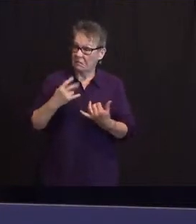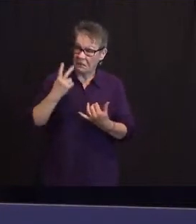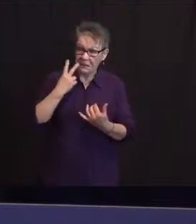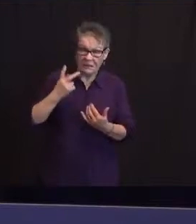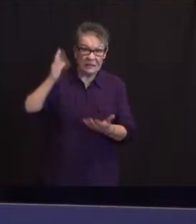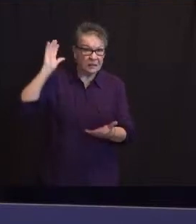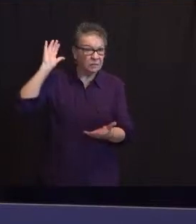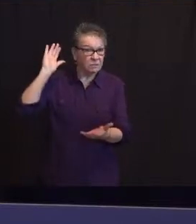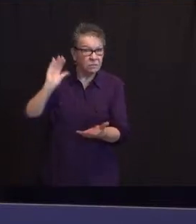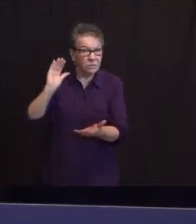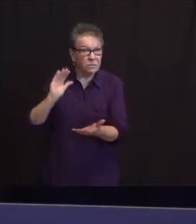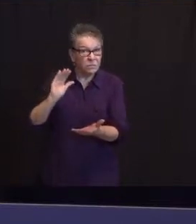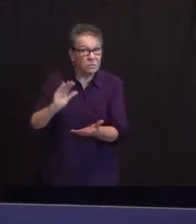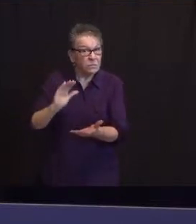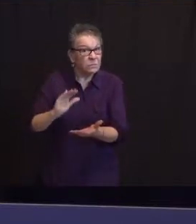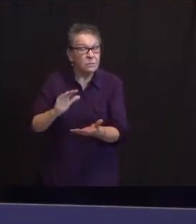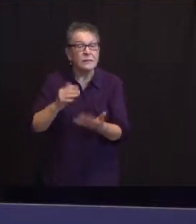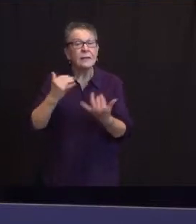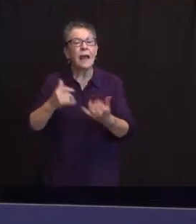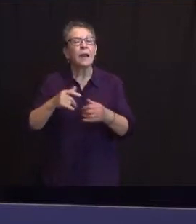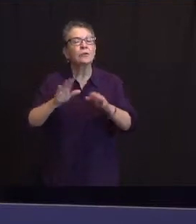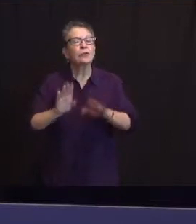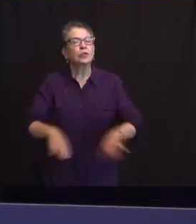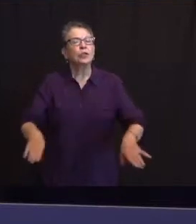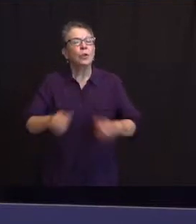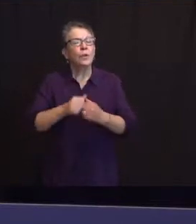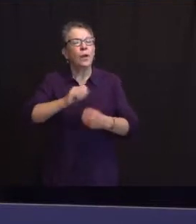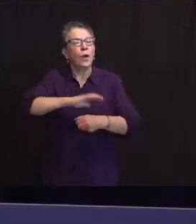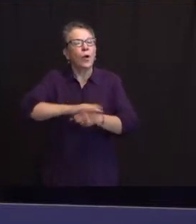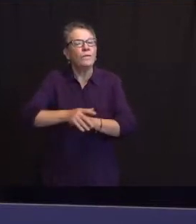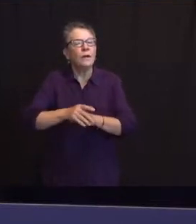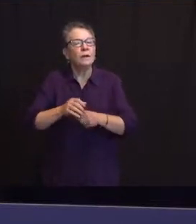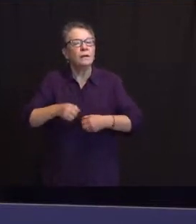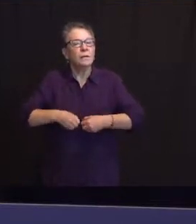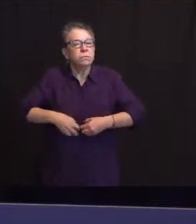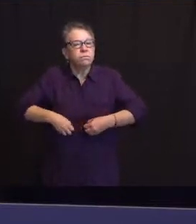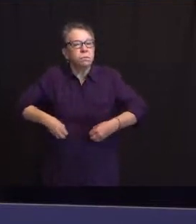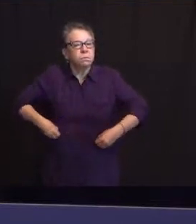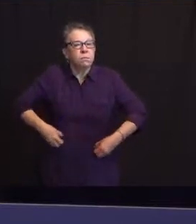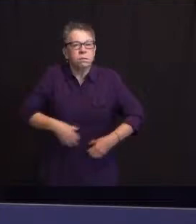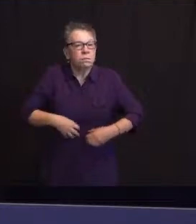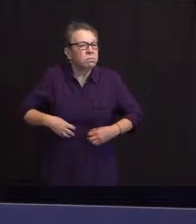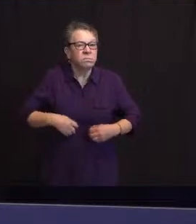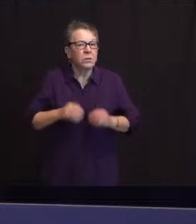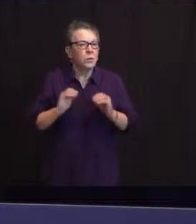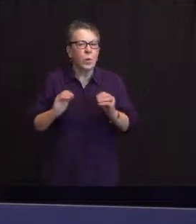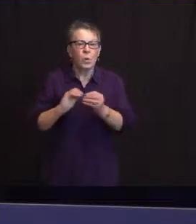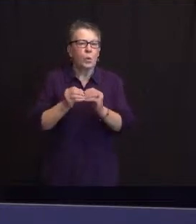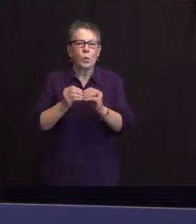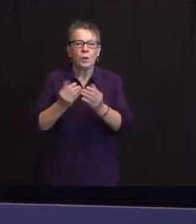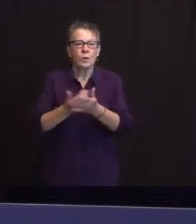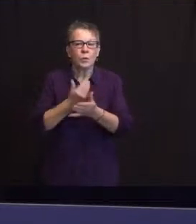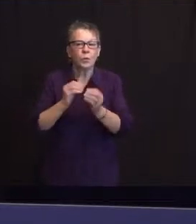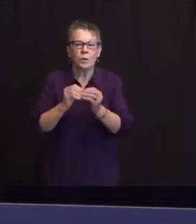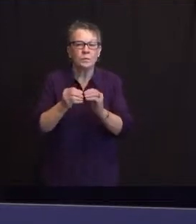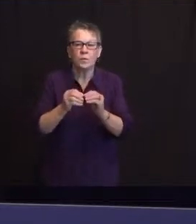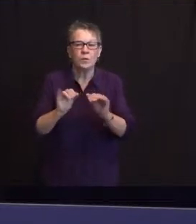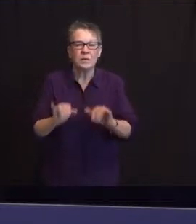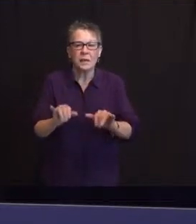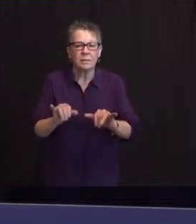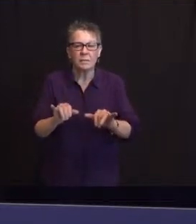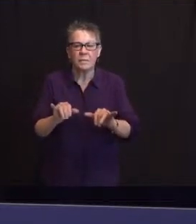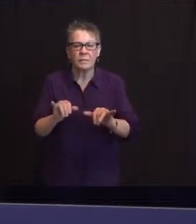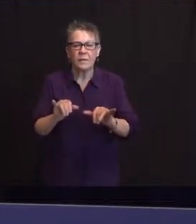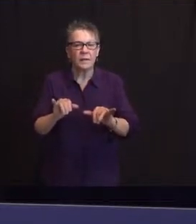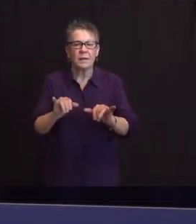new reports of multisystem inflammatory syndrome in children. There are 105 cumulative cases in the state. As you know, these